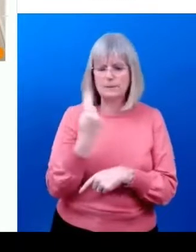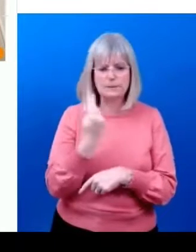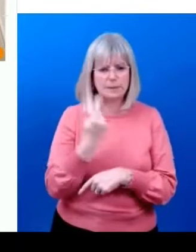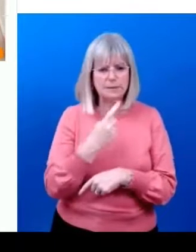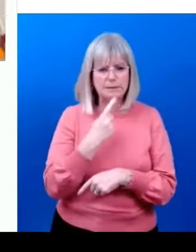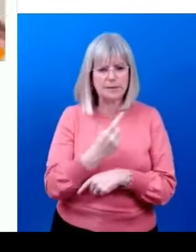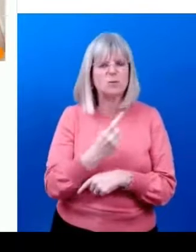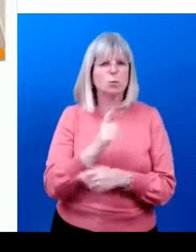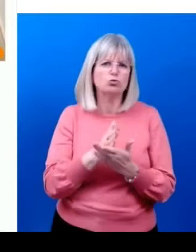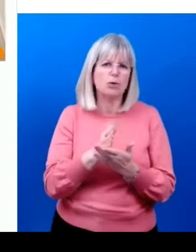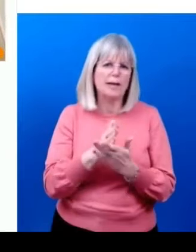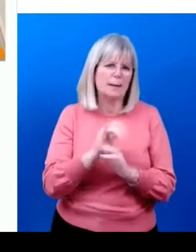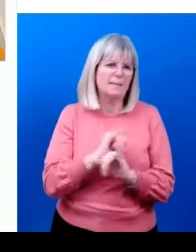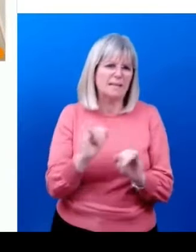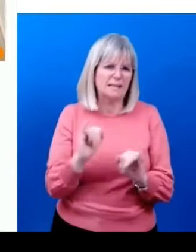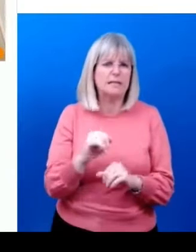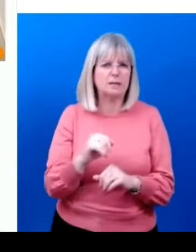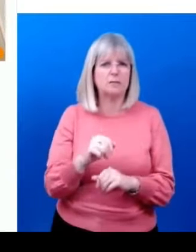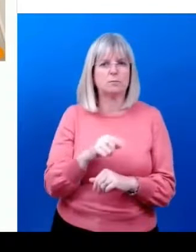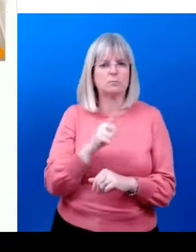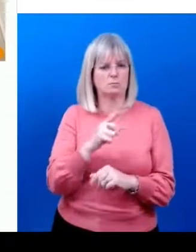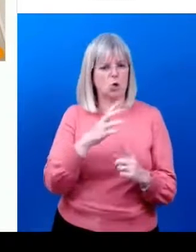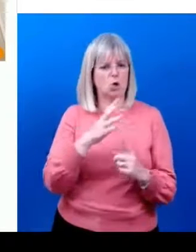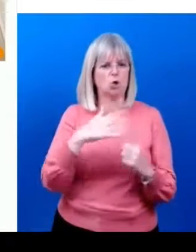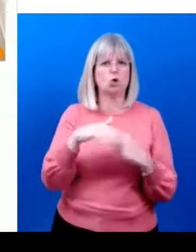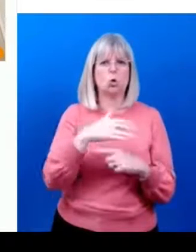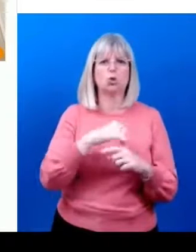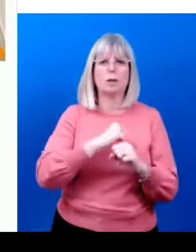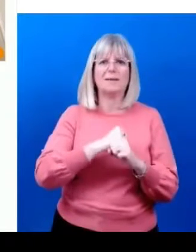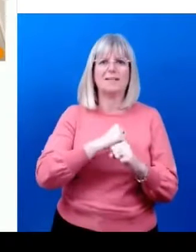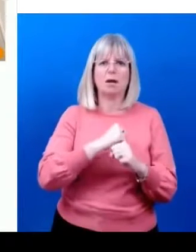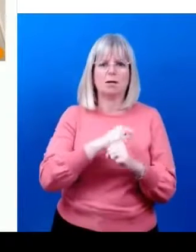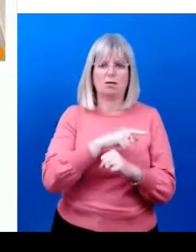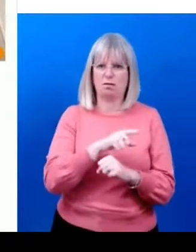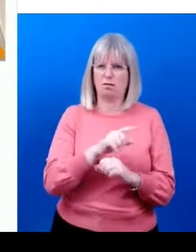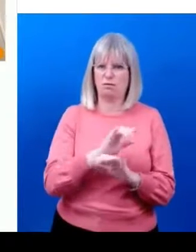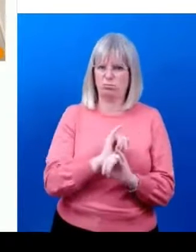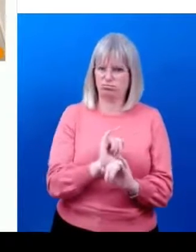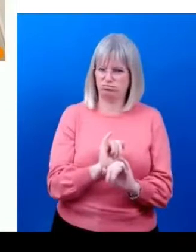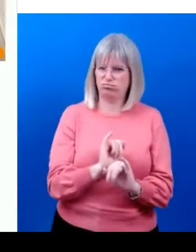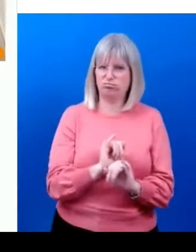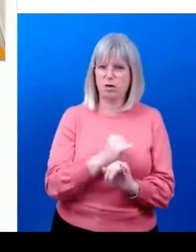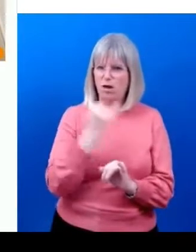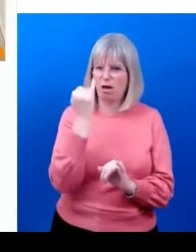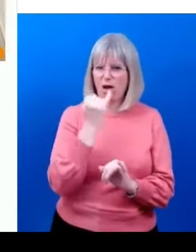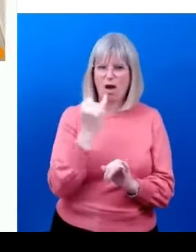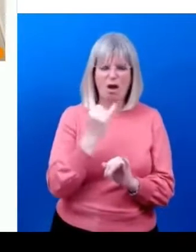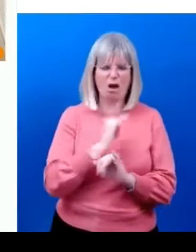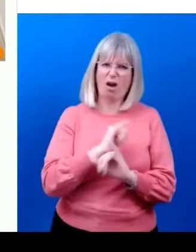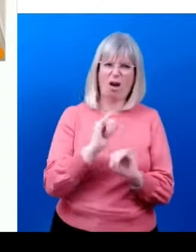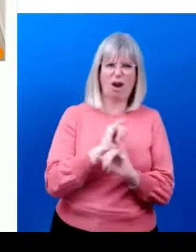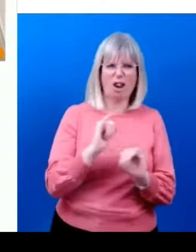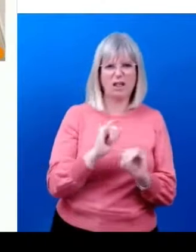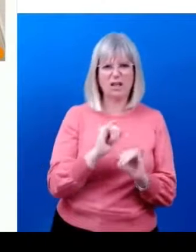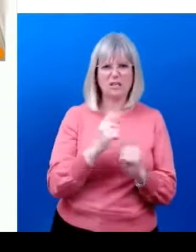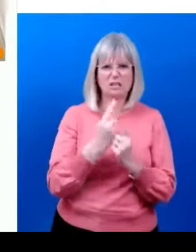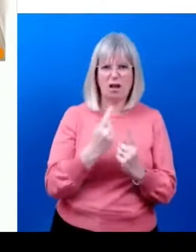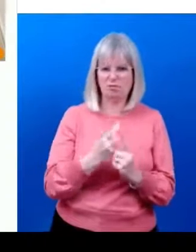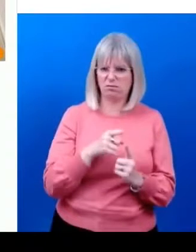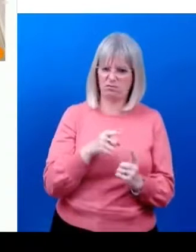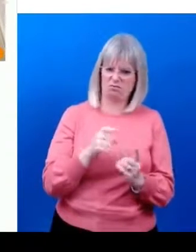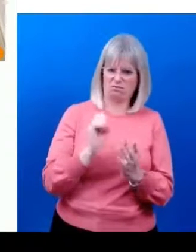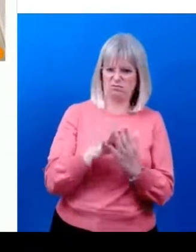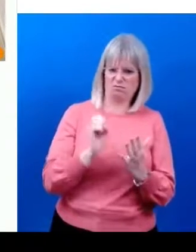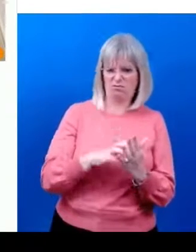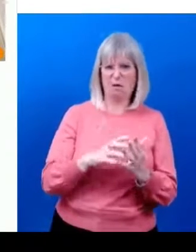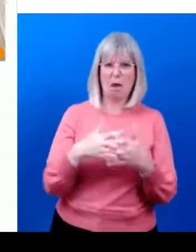on social media that are being the ugliest about some of this stuff are Americans. And I'm like, no, that's not true. And then I went and looked. Okay, maybe